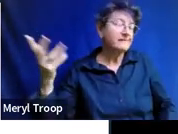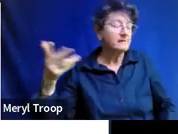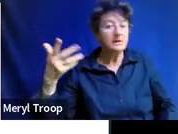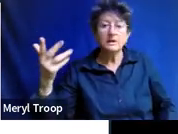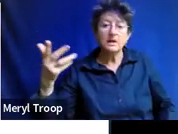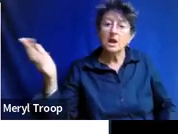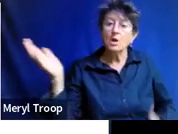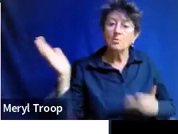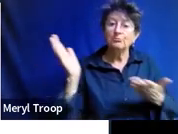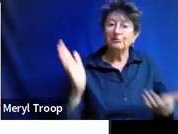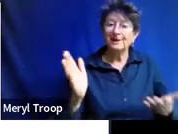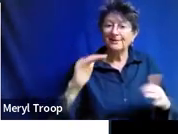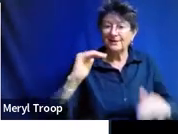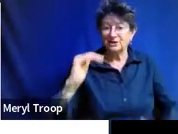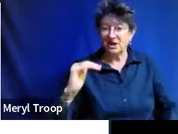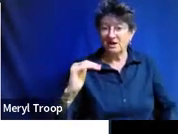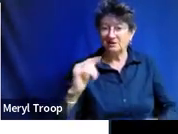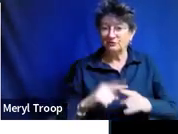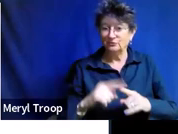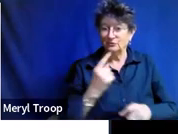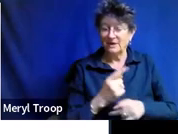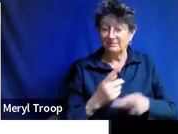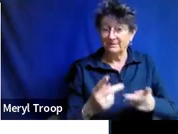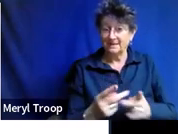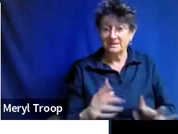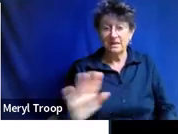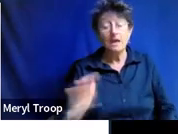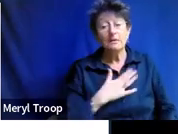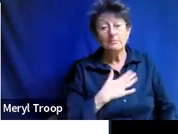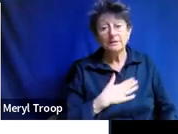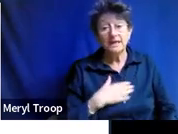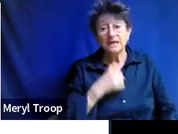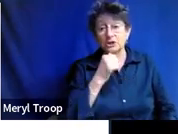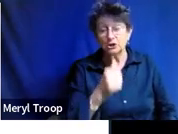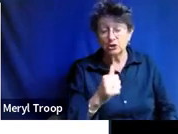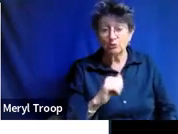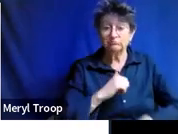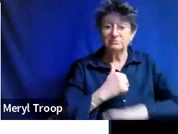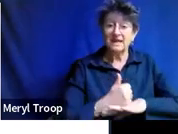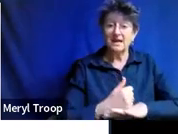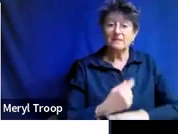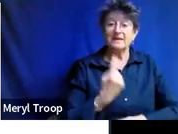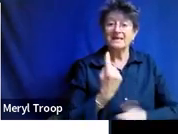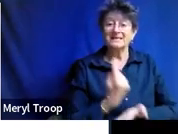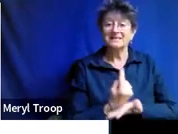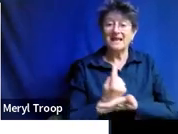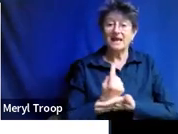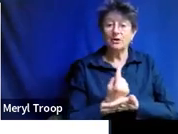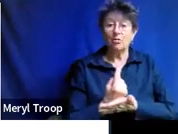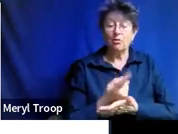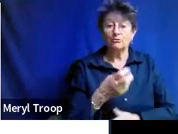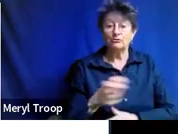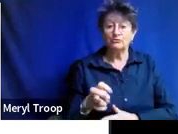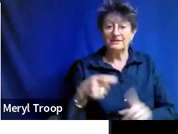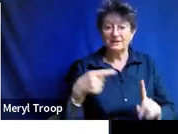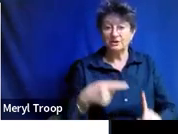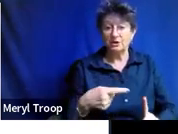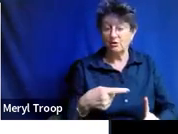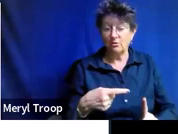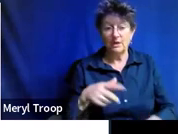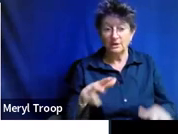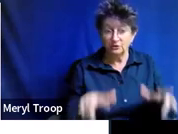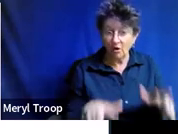the child there. Please do not create standalone transition goals. They're awkward. They're not measurable.